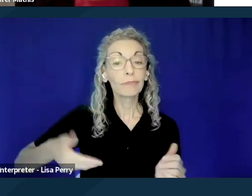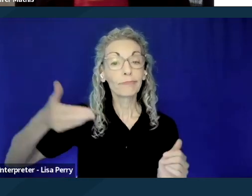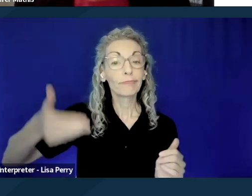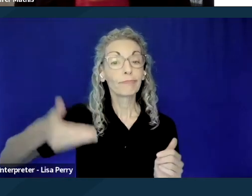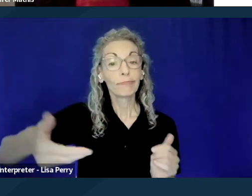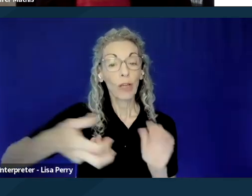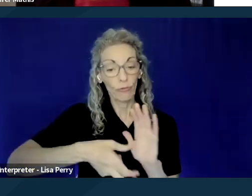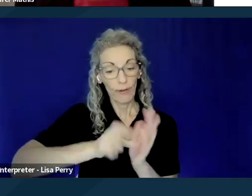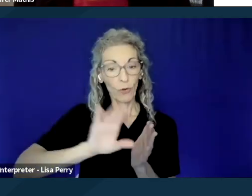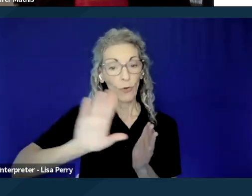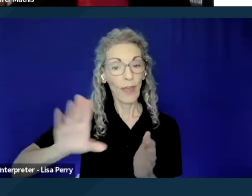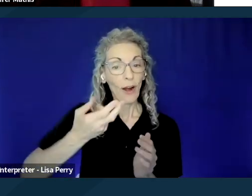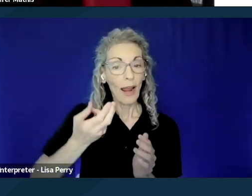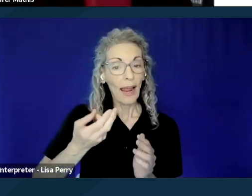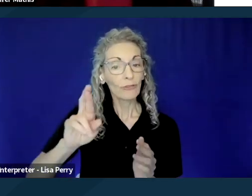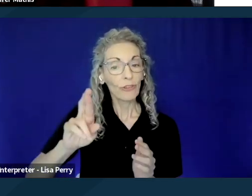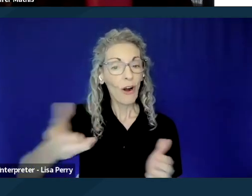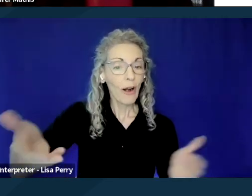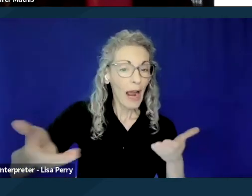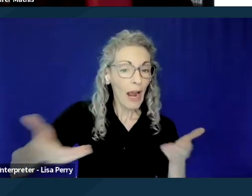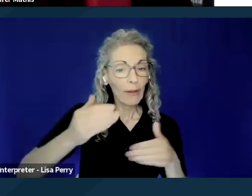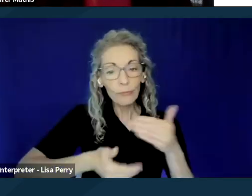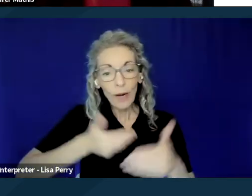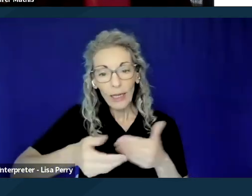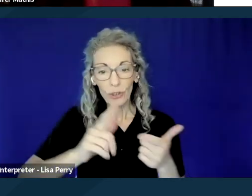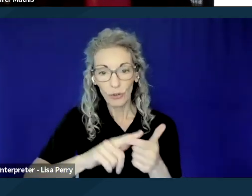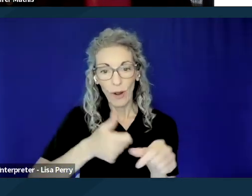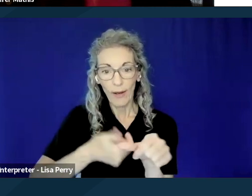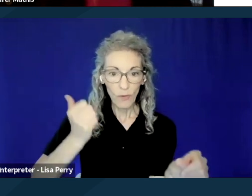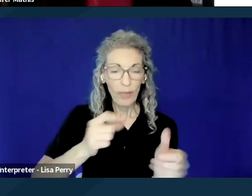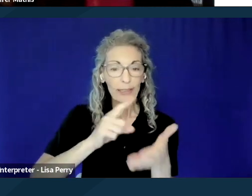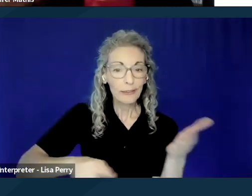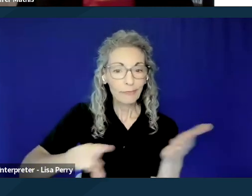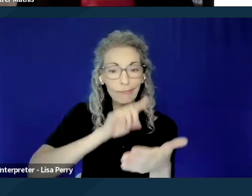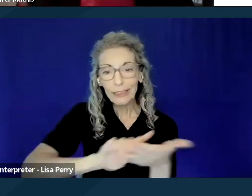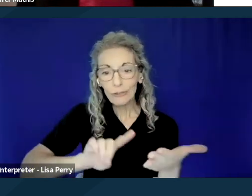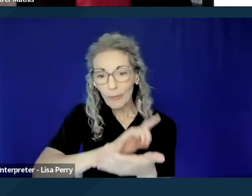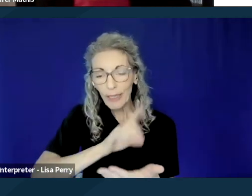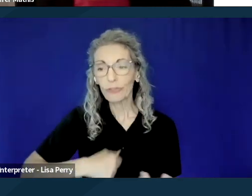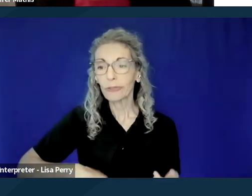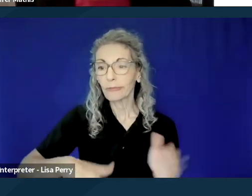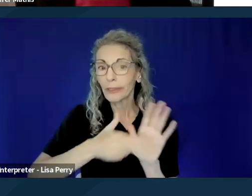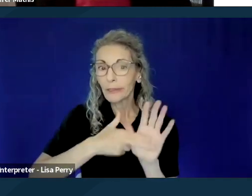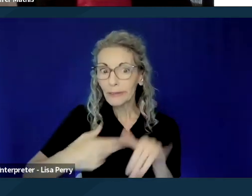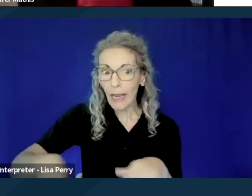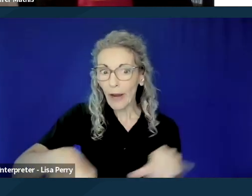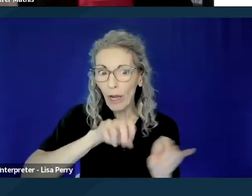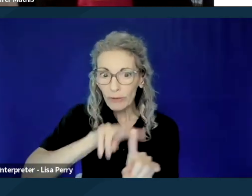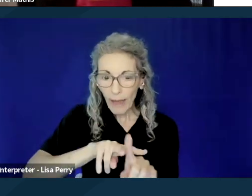personnel processes to avoid discrimination, avoid stereotypes,